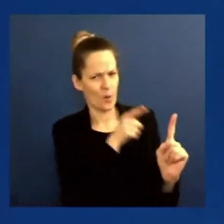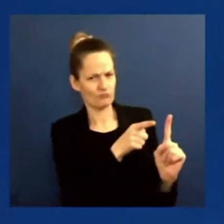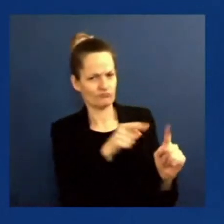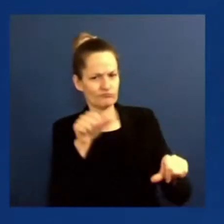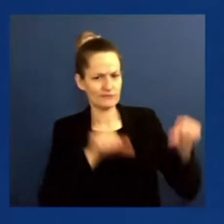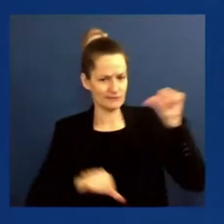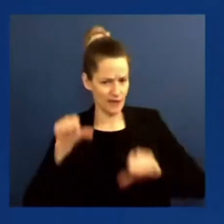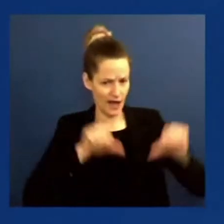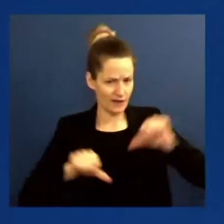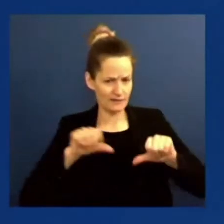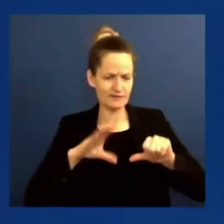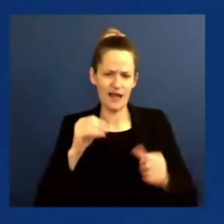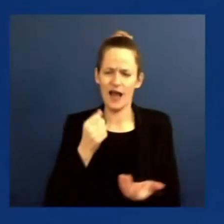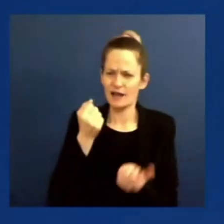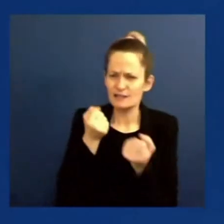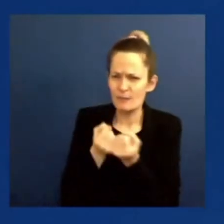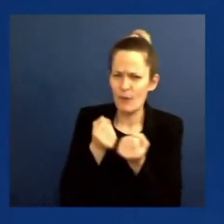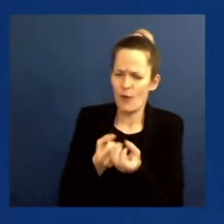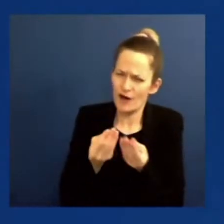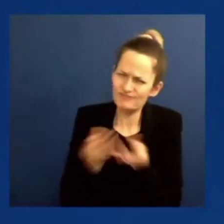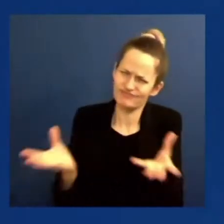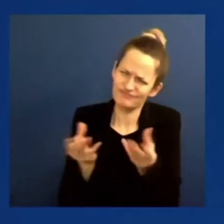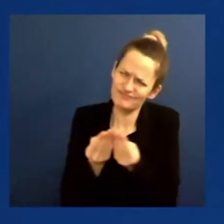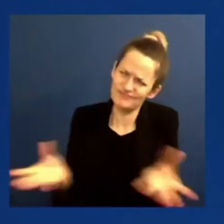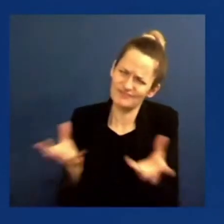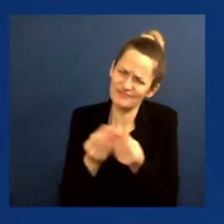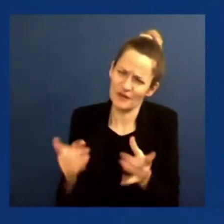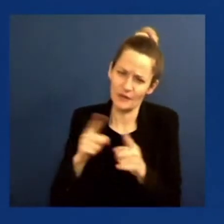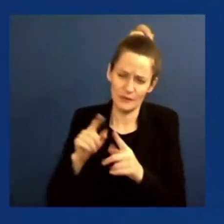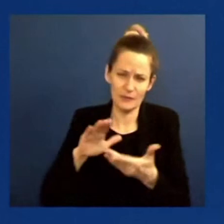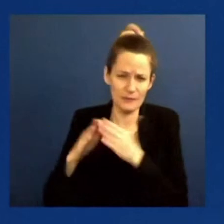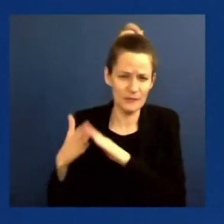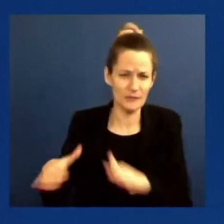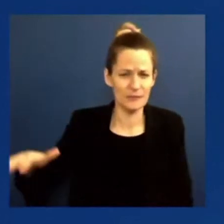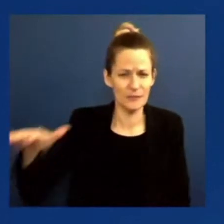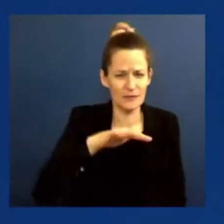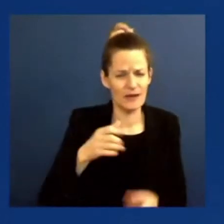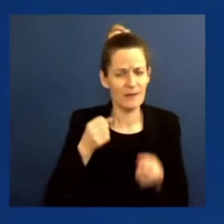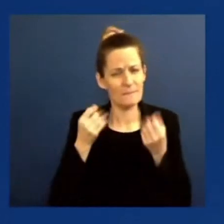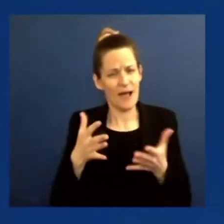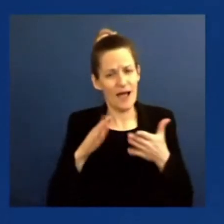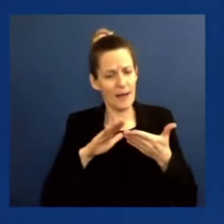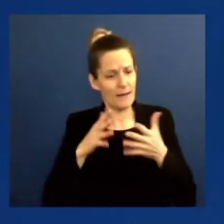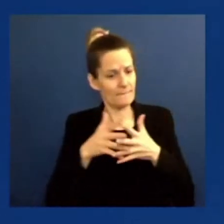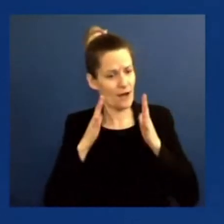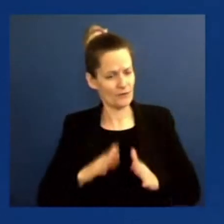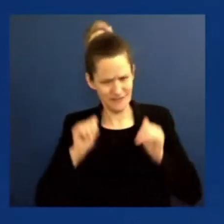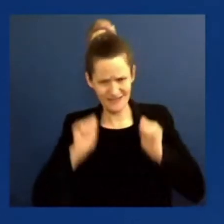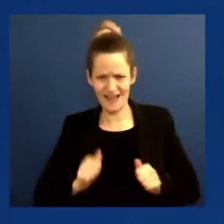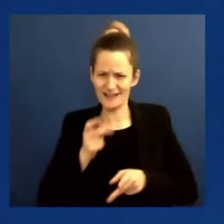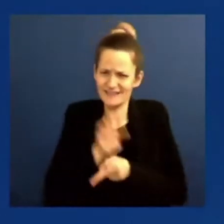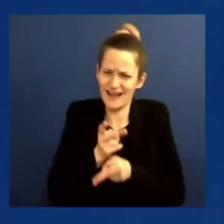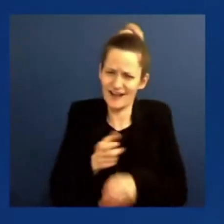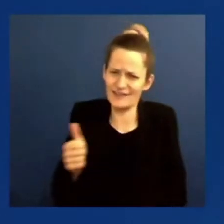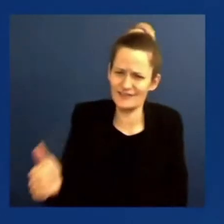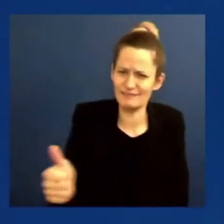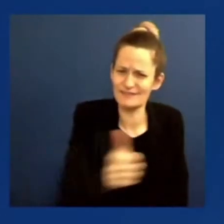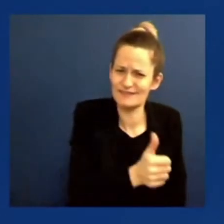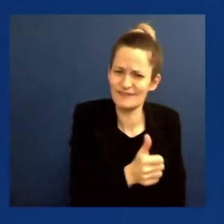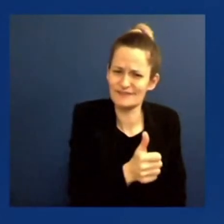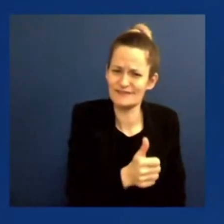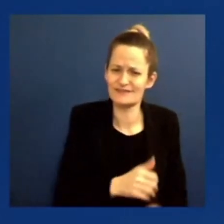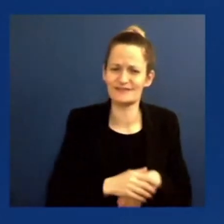Americans have done the right thing and taken the steps to protect themselves, their families, and their communities. As